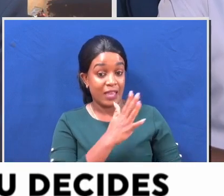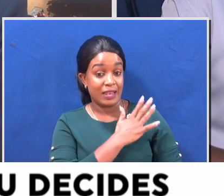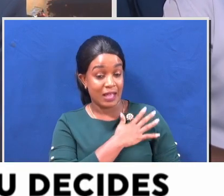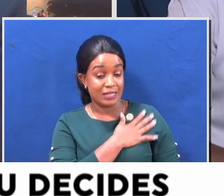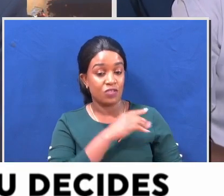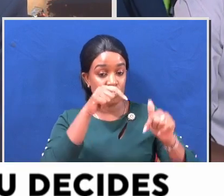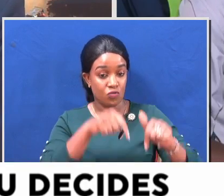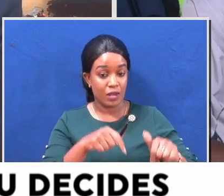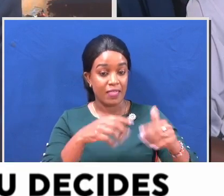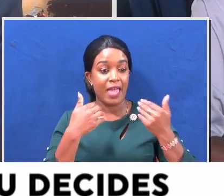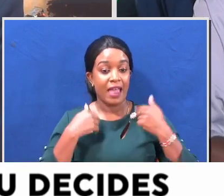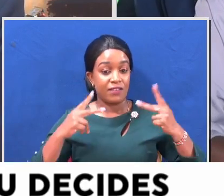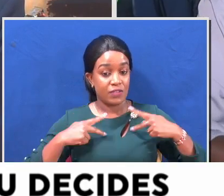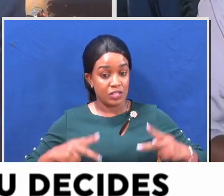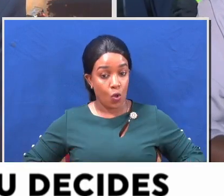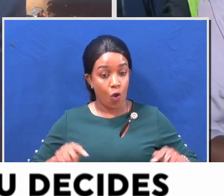physical confrontations.